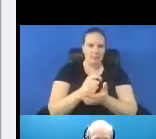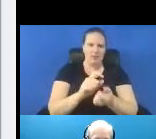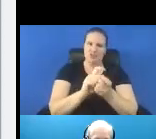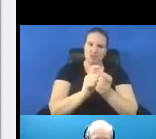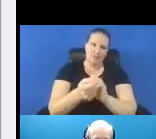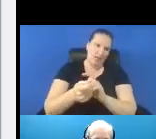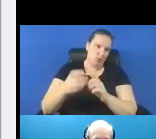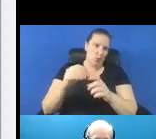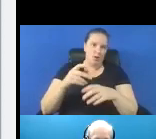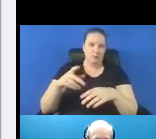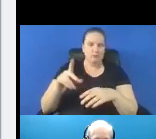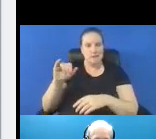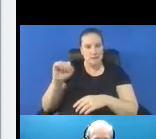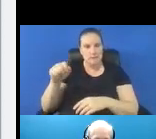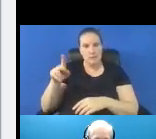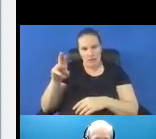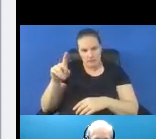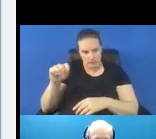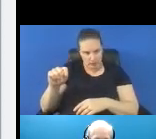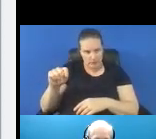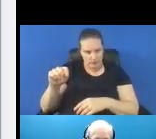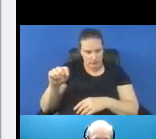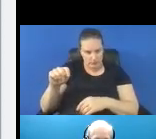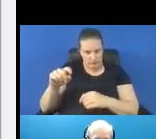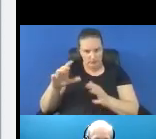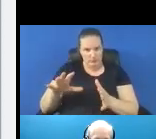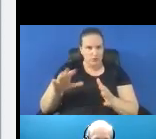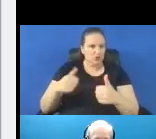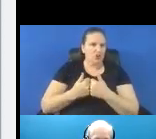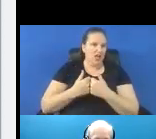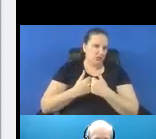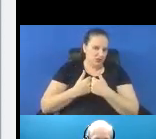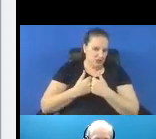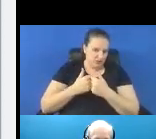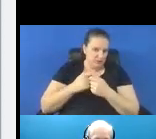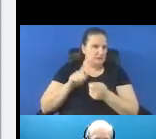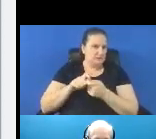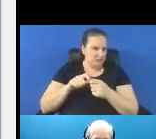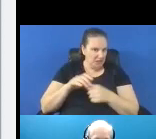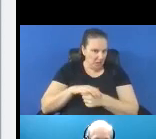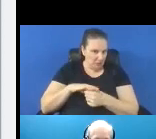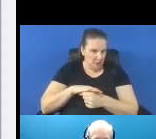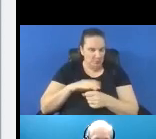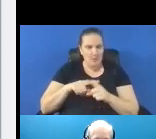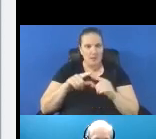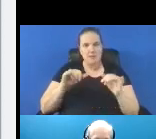or displacement and sort of challenges in a specific neighborhood, but